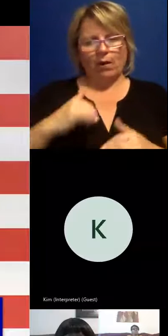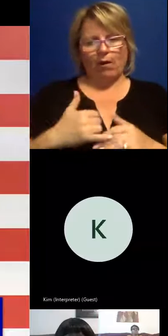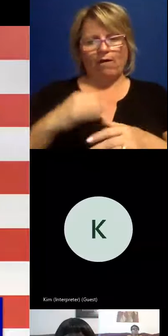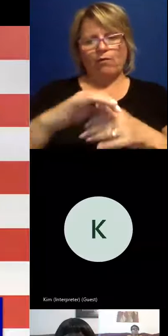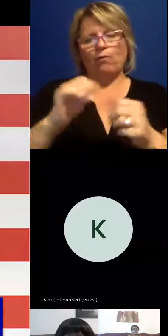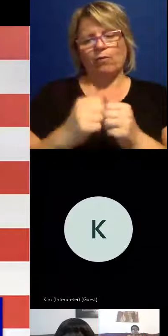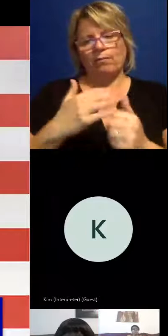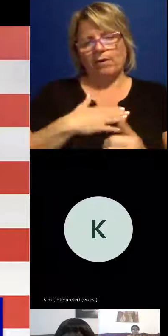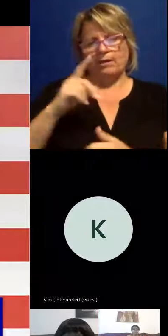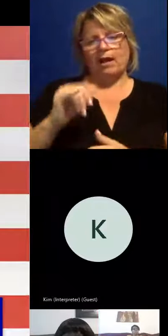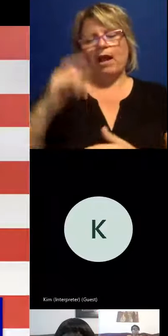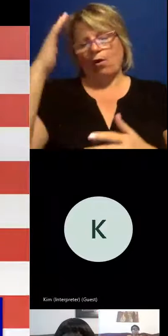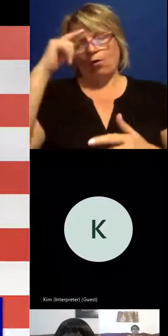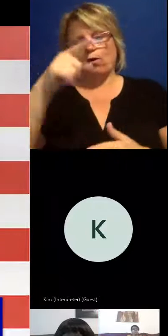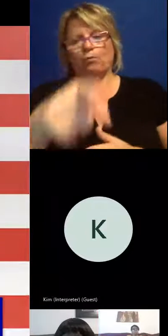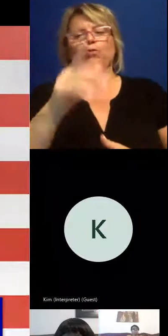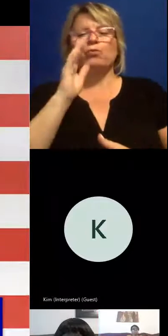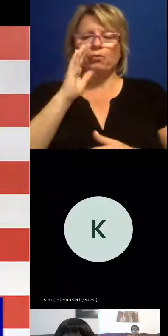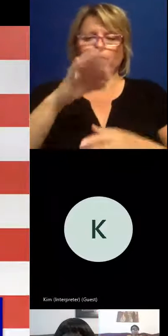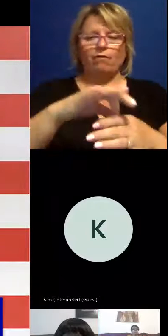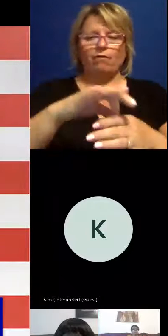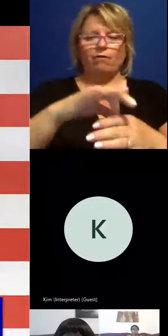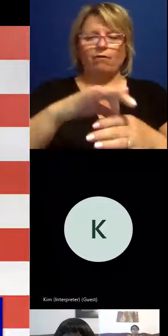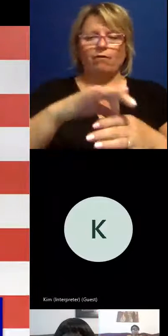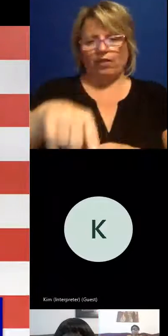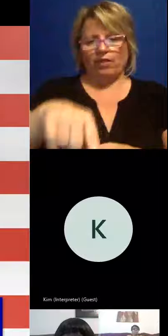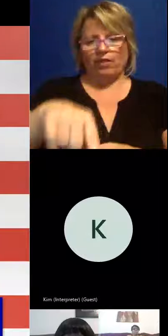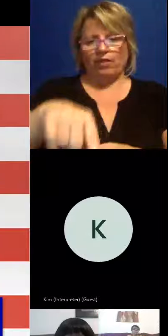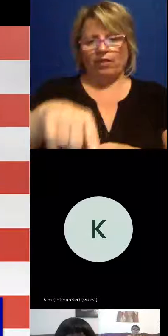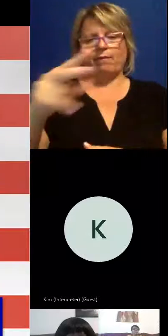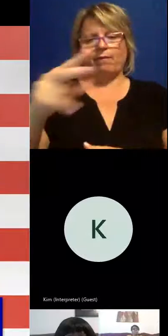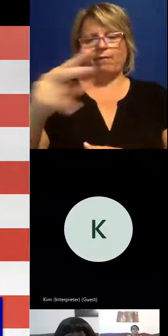exercise your right to vote this November. Thanks. Take care.